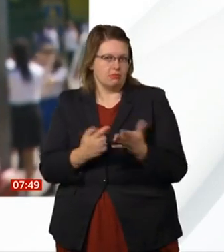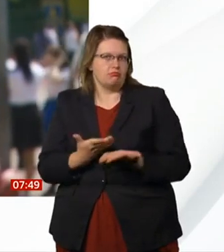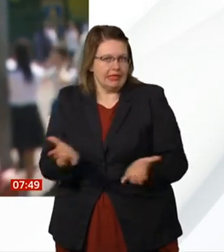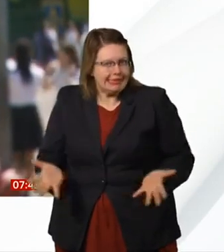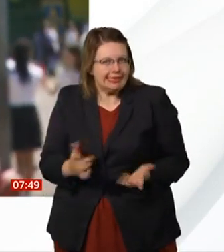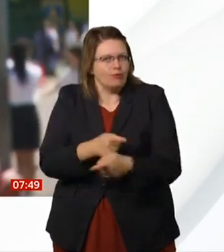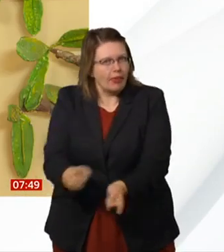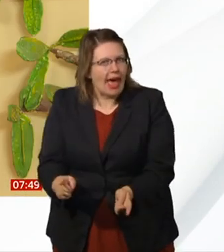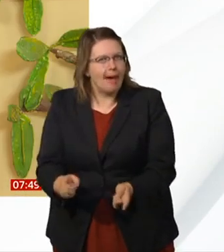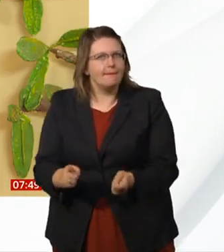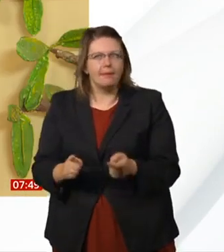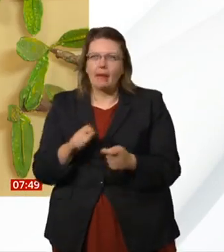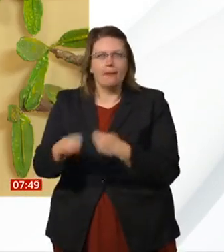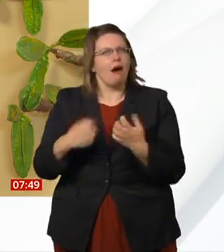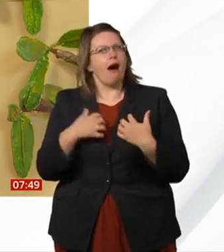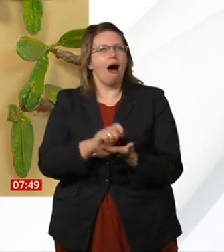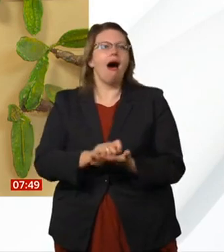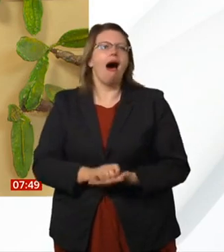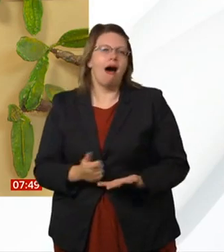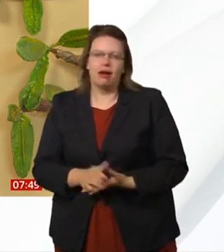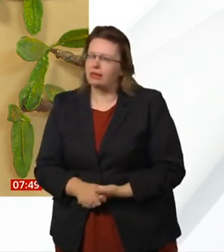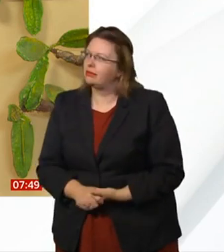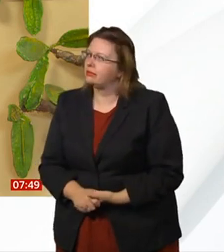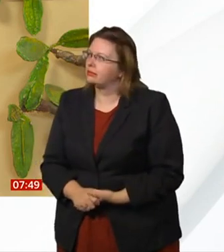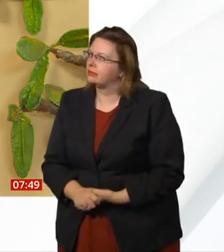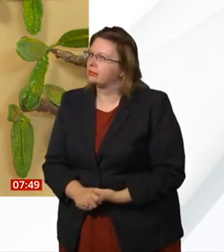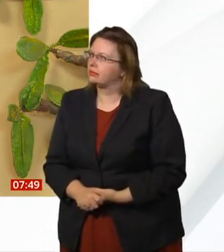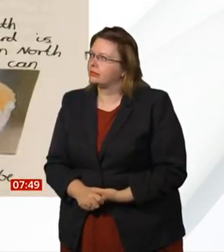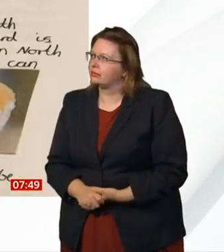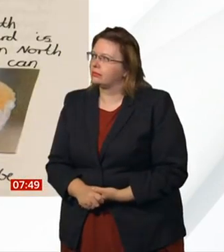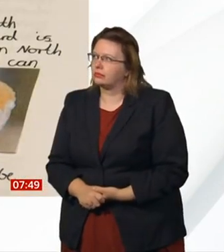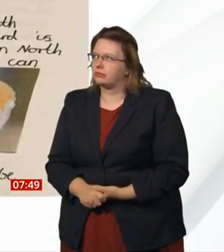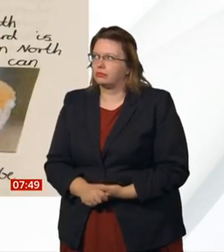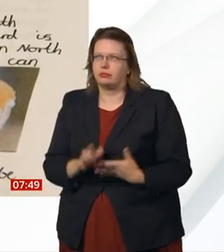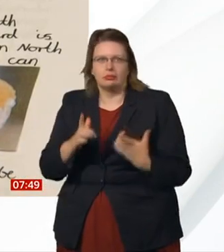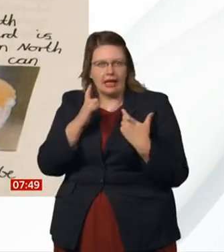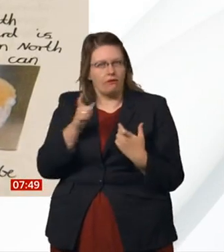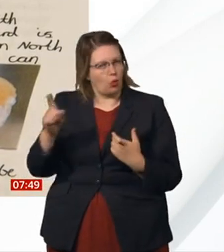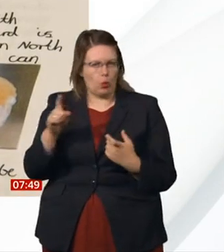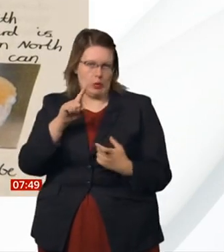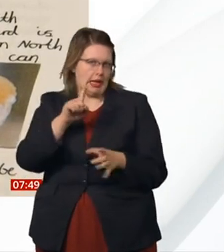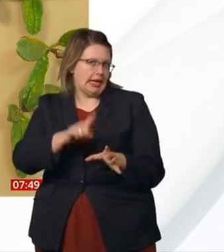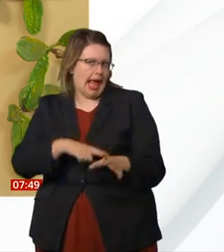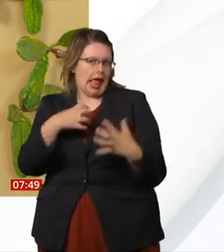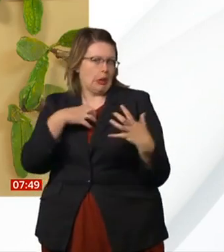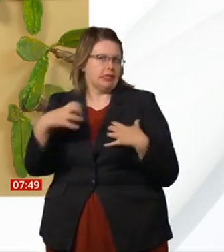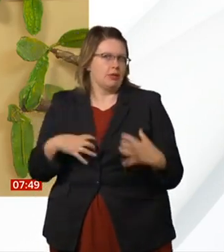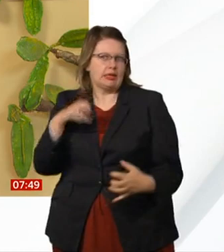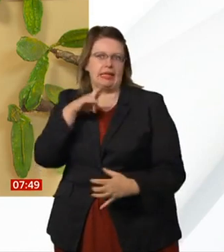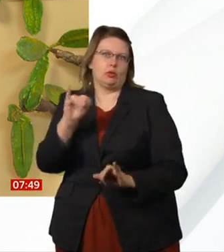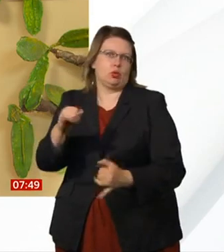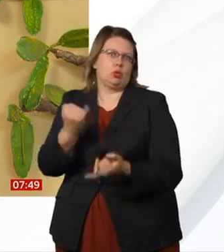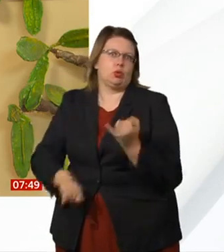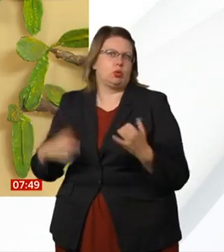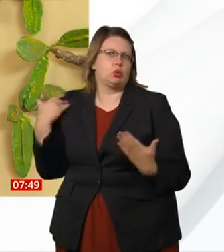how we promote that enjoyment. Needing to be approached with caution, the yellow-spotted lizard is the most dangerous animal in North